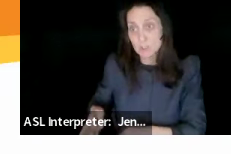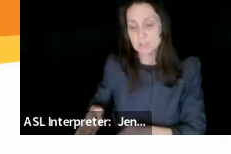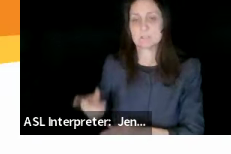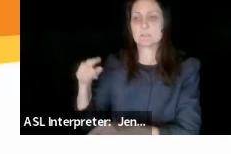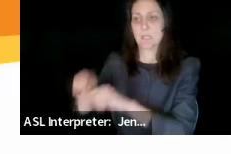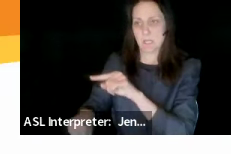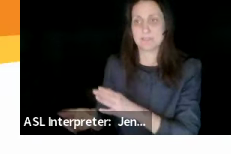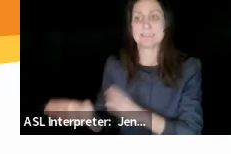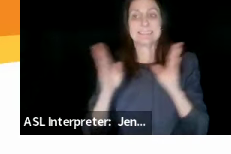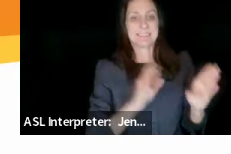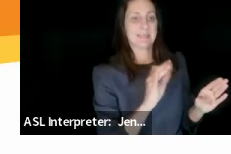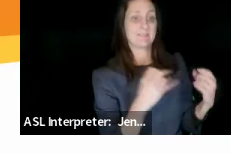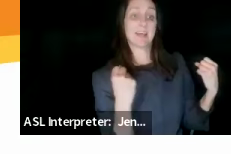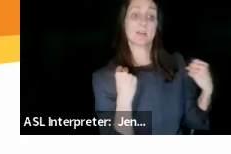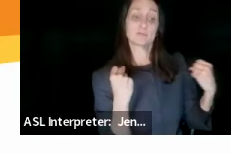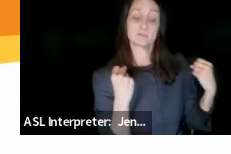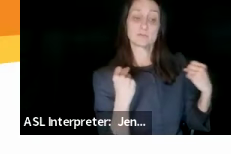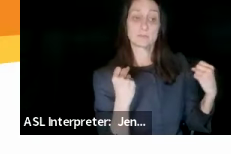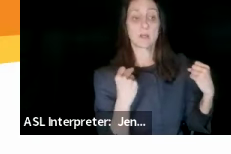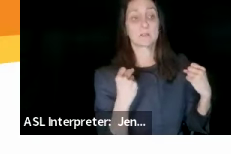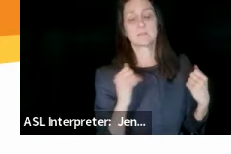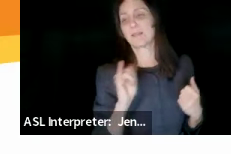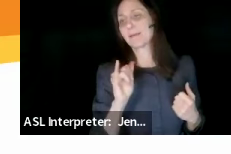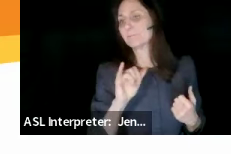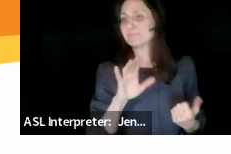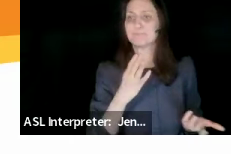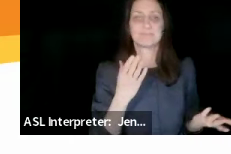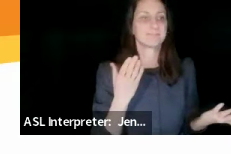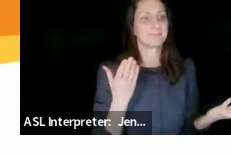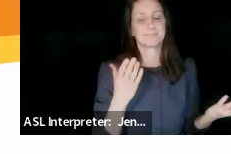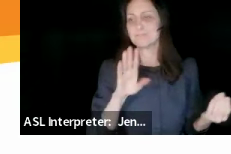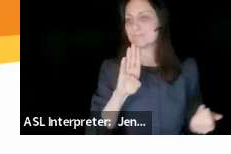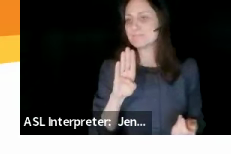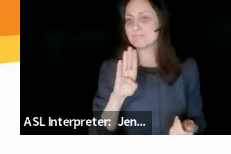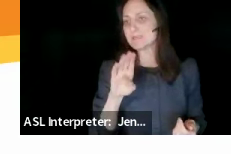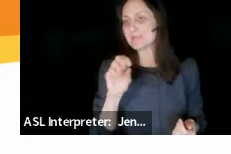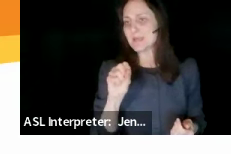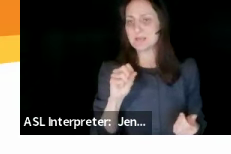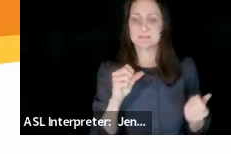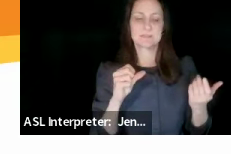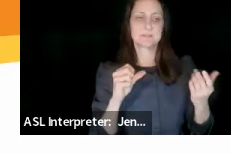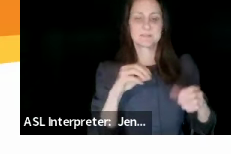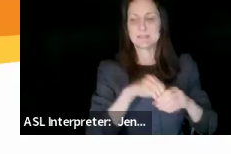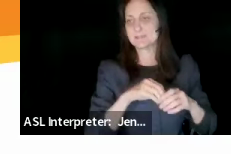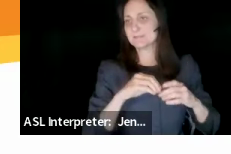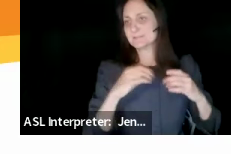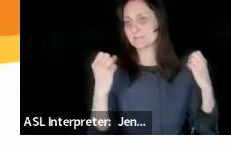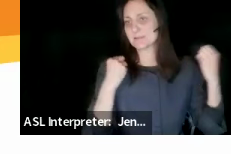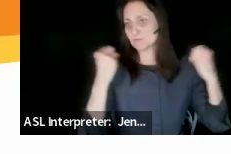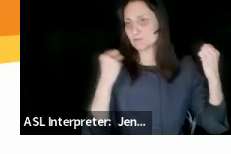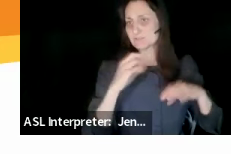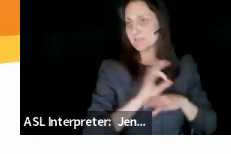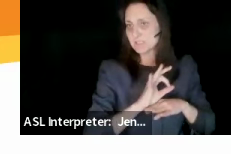by someone who, for example, has a bachelor degree in exercise and is certified fitness instructor, that is